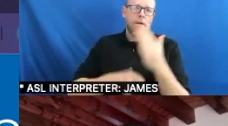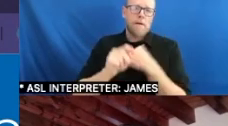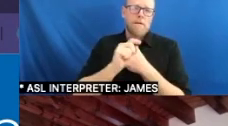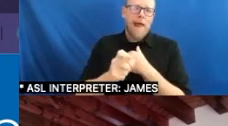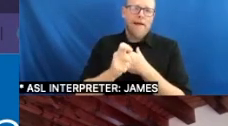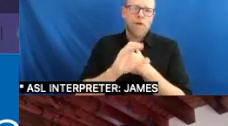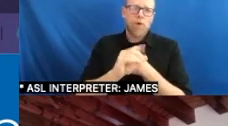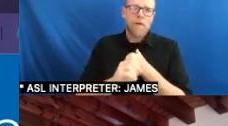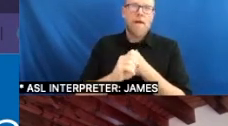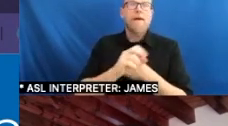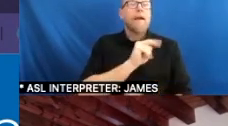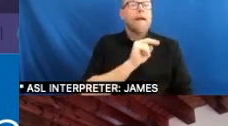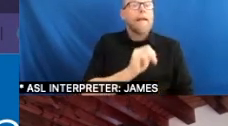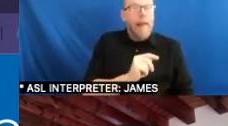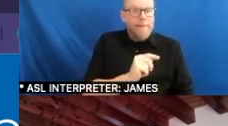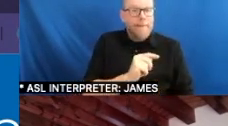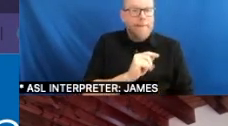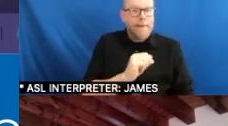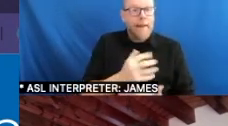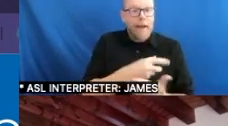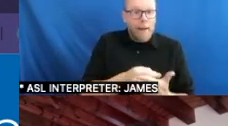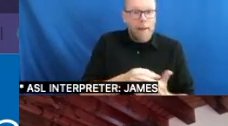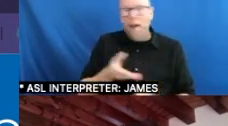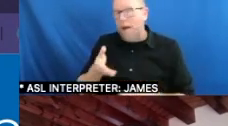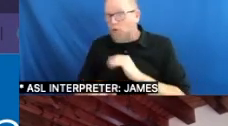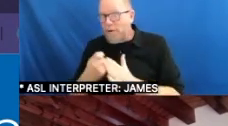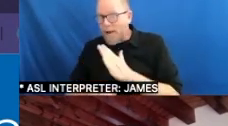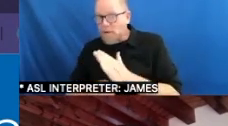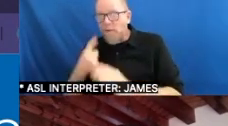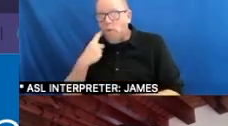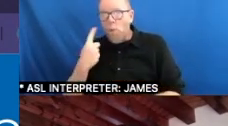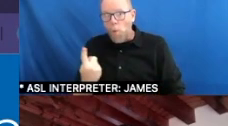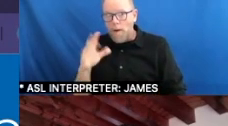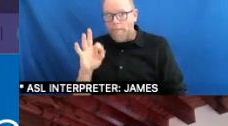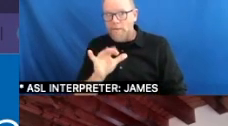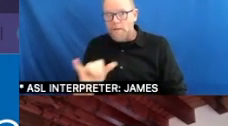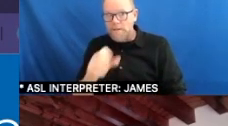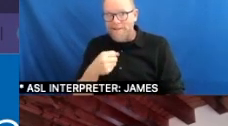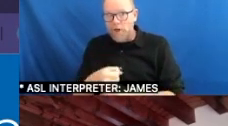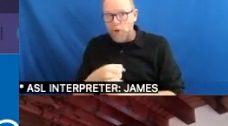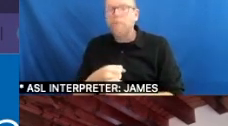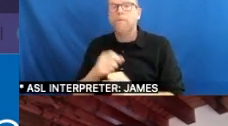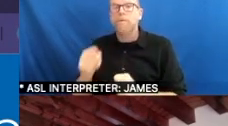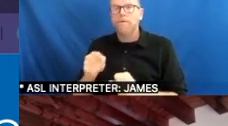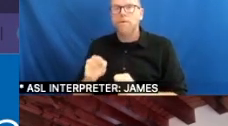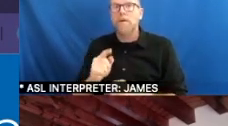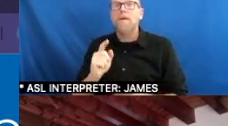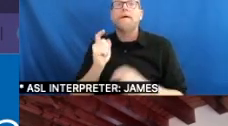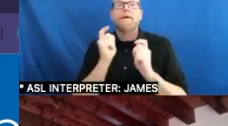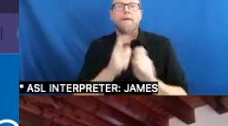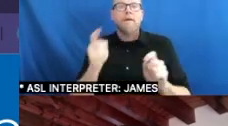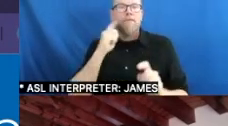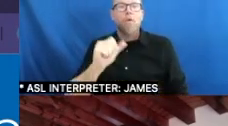income after expenses during a fiscal year attributable to non-member